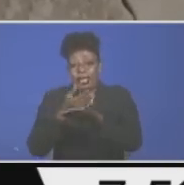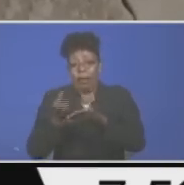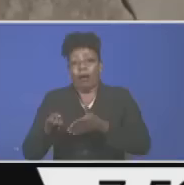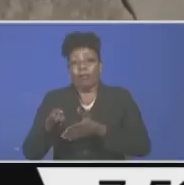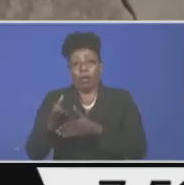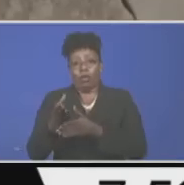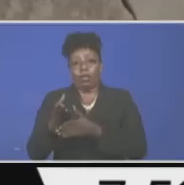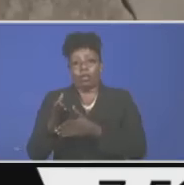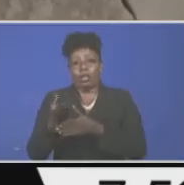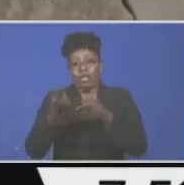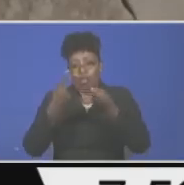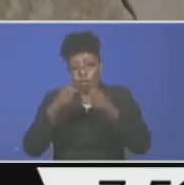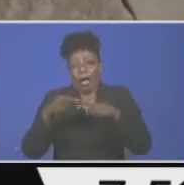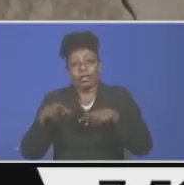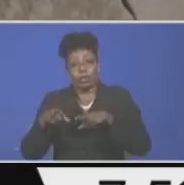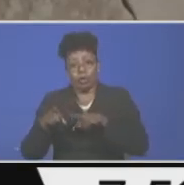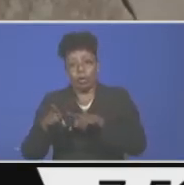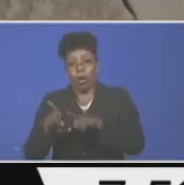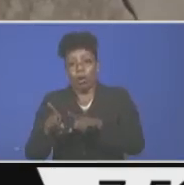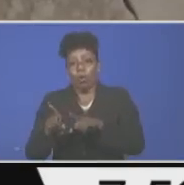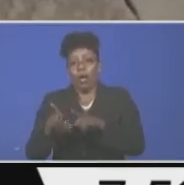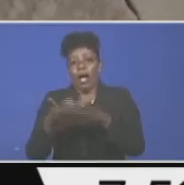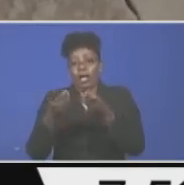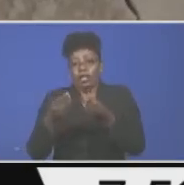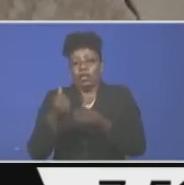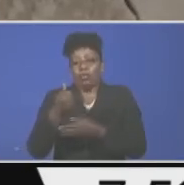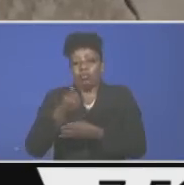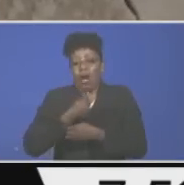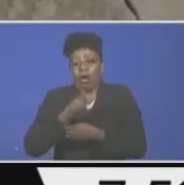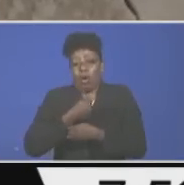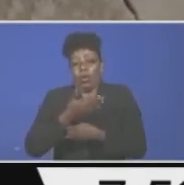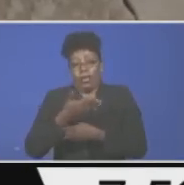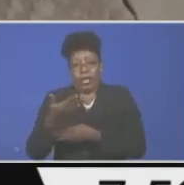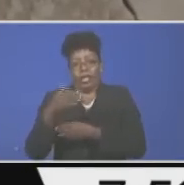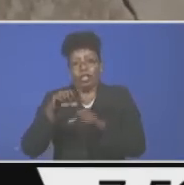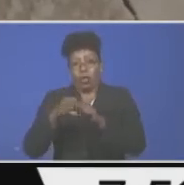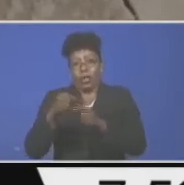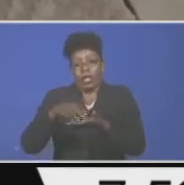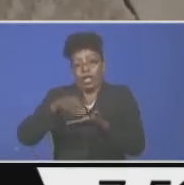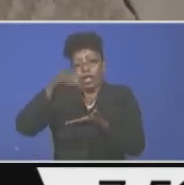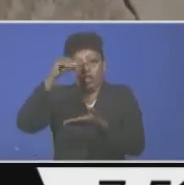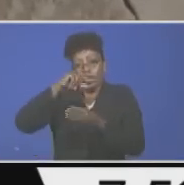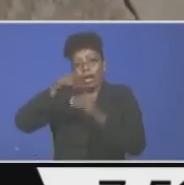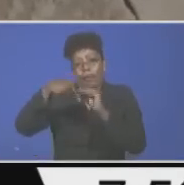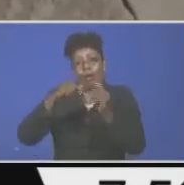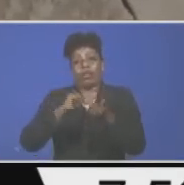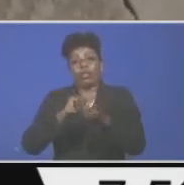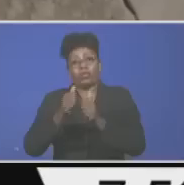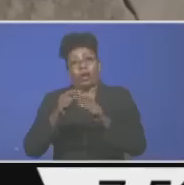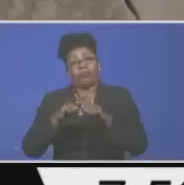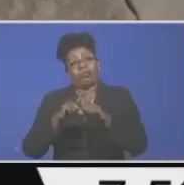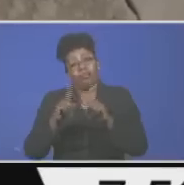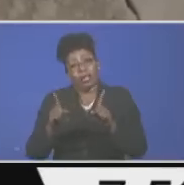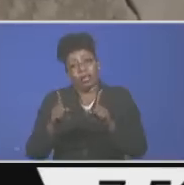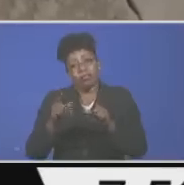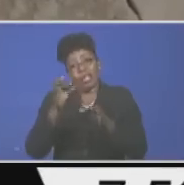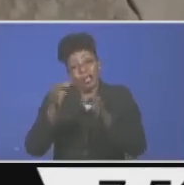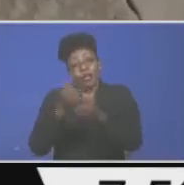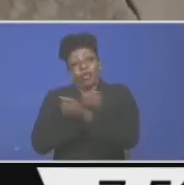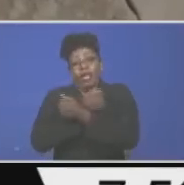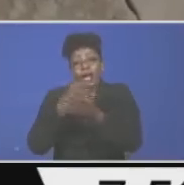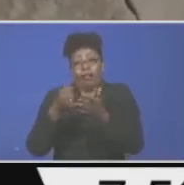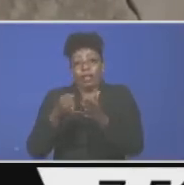just, try to go and do our own thing, so we can learn more about the sport. But if you love it,